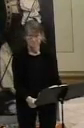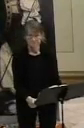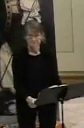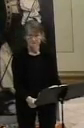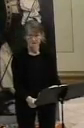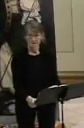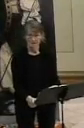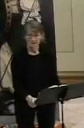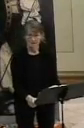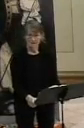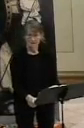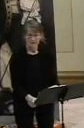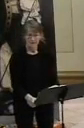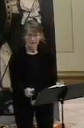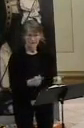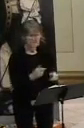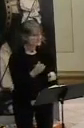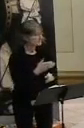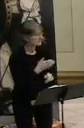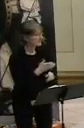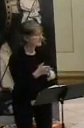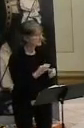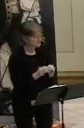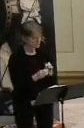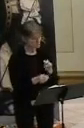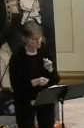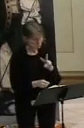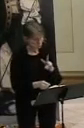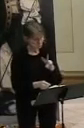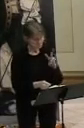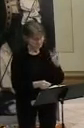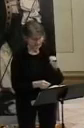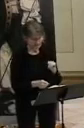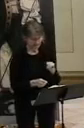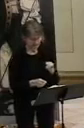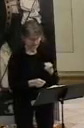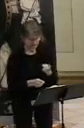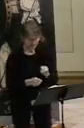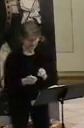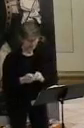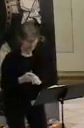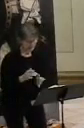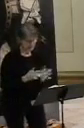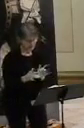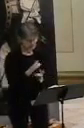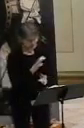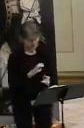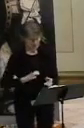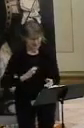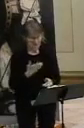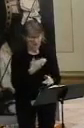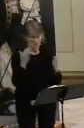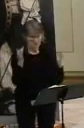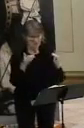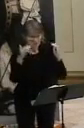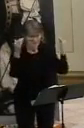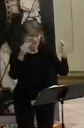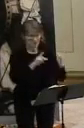The opening song is number 270 in the hymnal, To Jesus Christ Our Sovereign King, number 270.